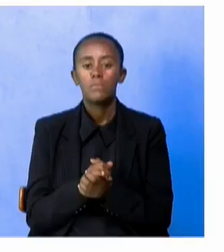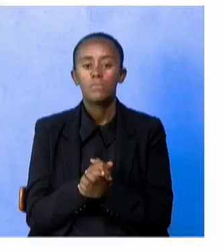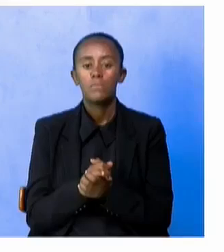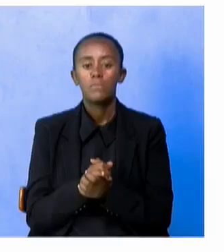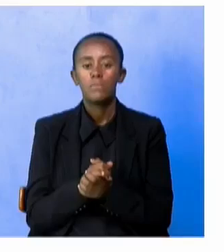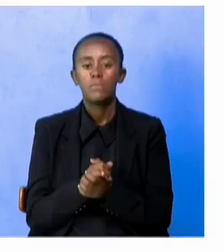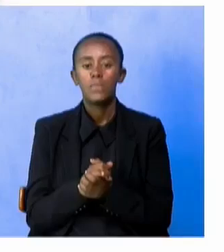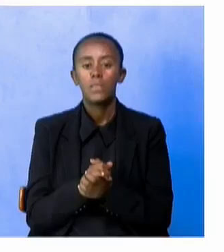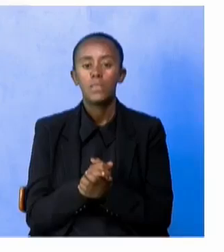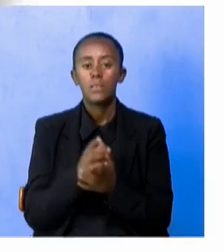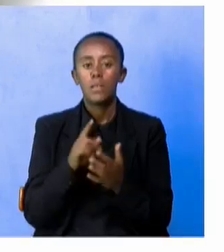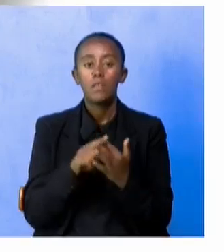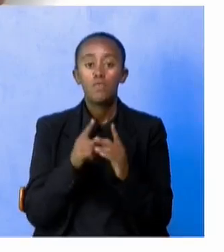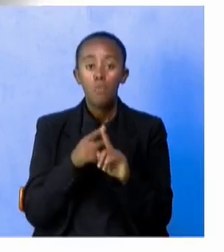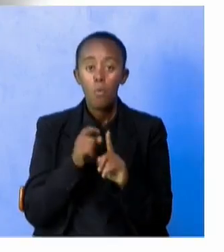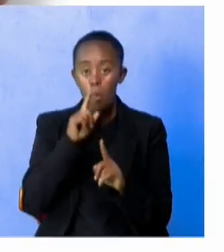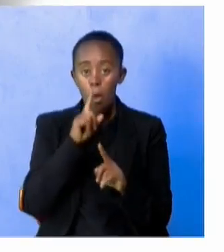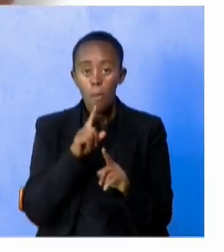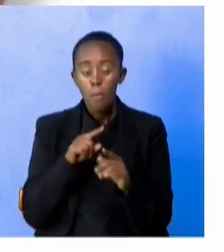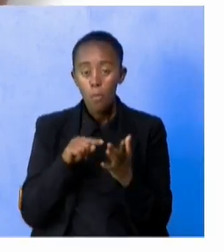an action